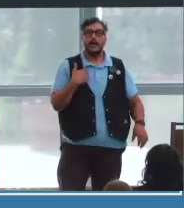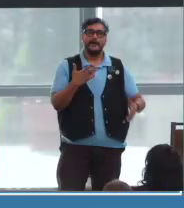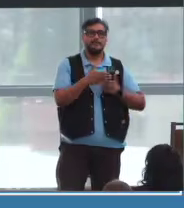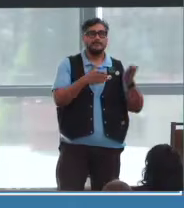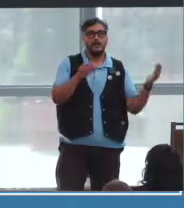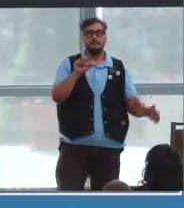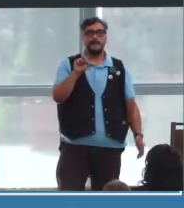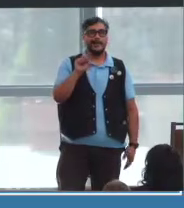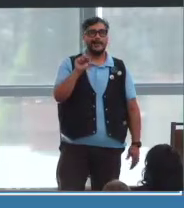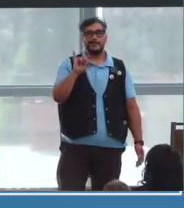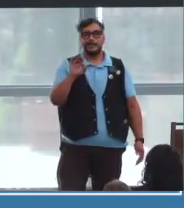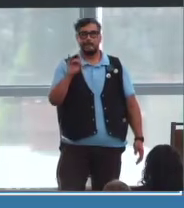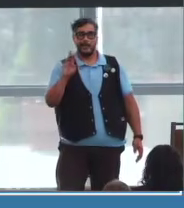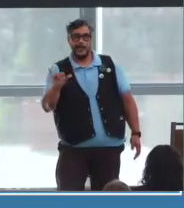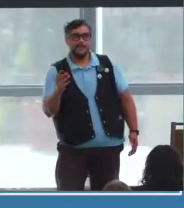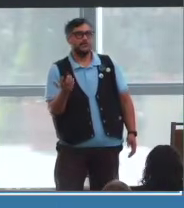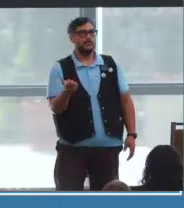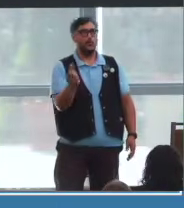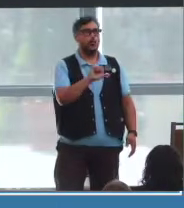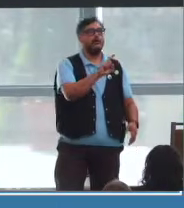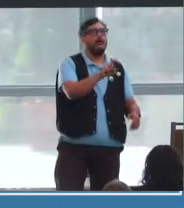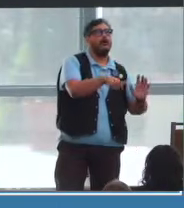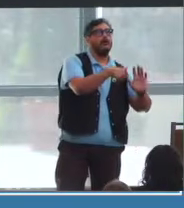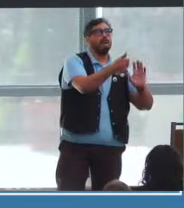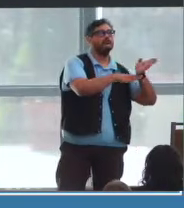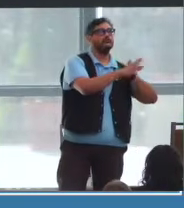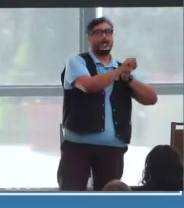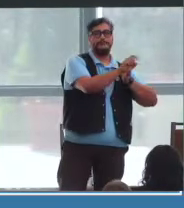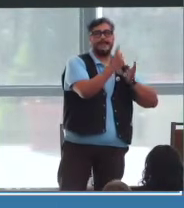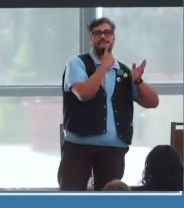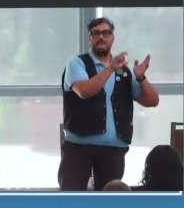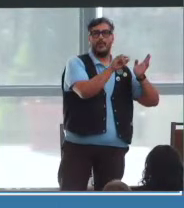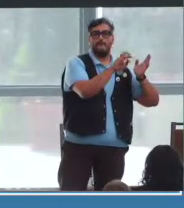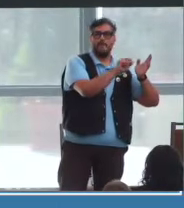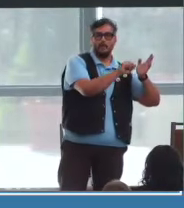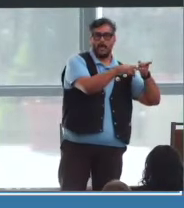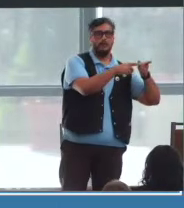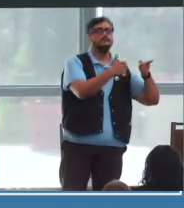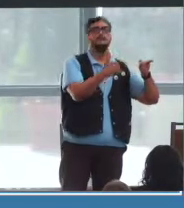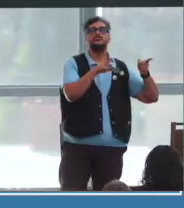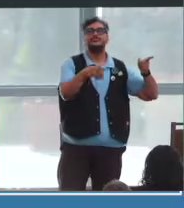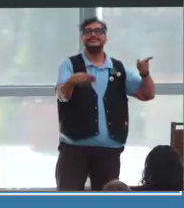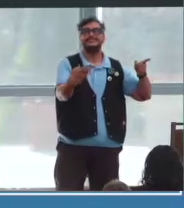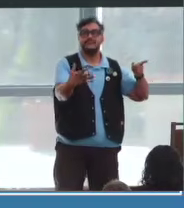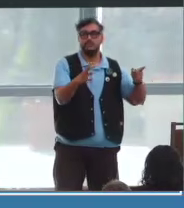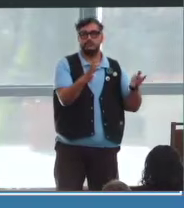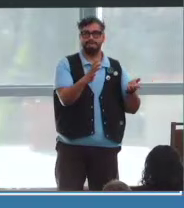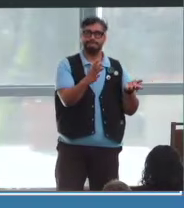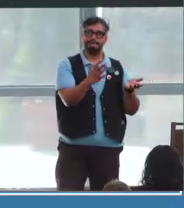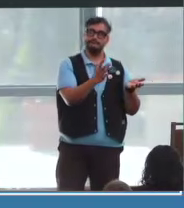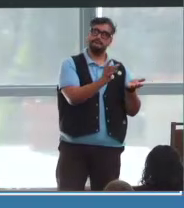antibodies or certain lymphocyte subsets, we should give you pharmaceutical A as opposed